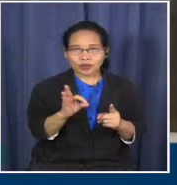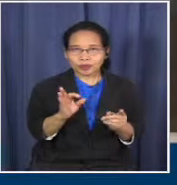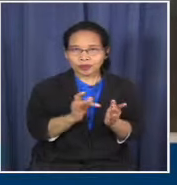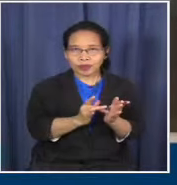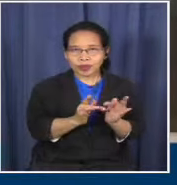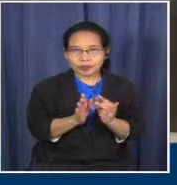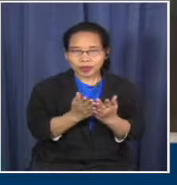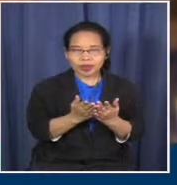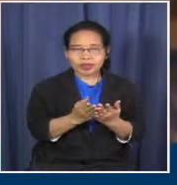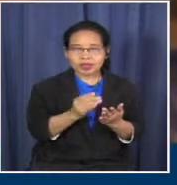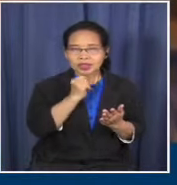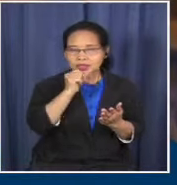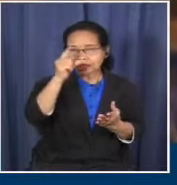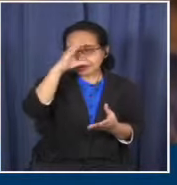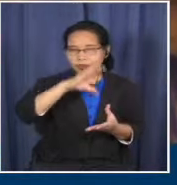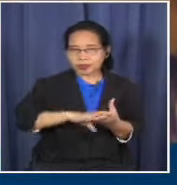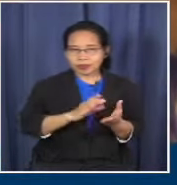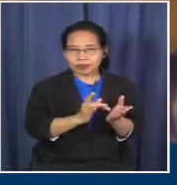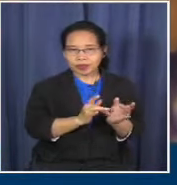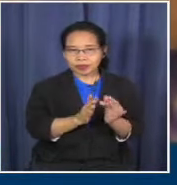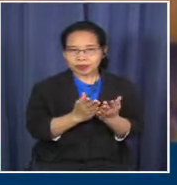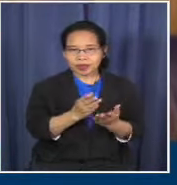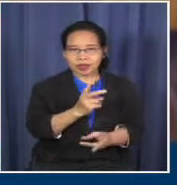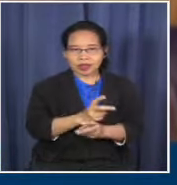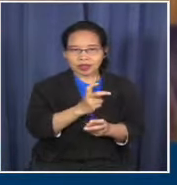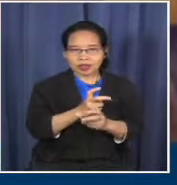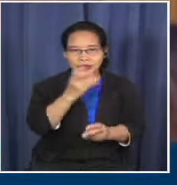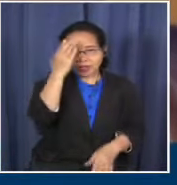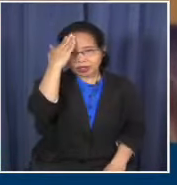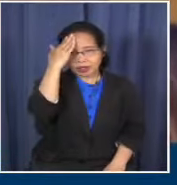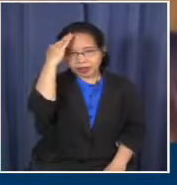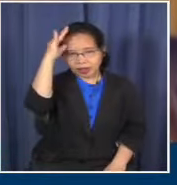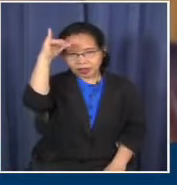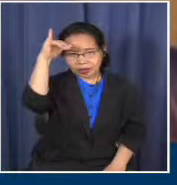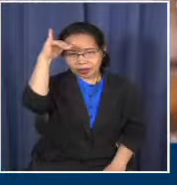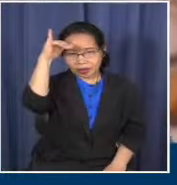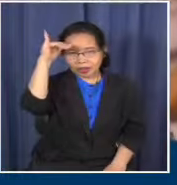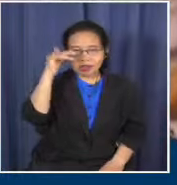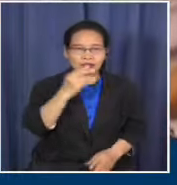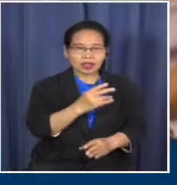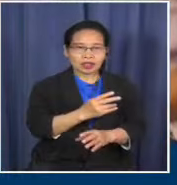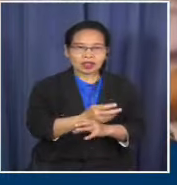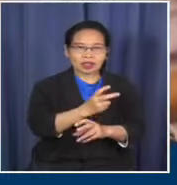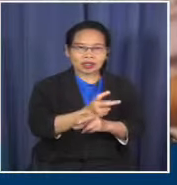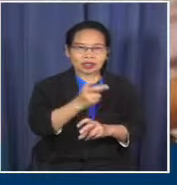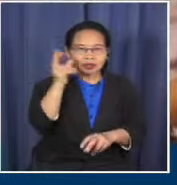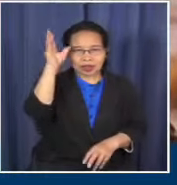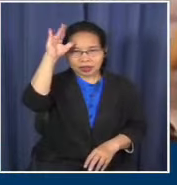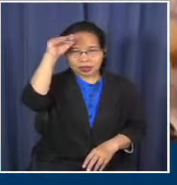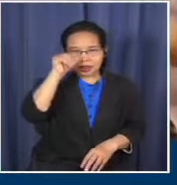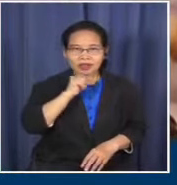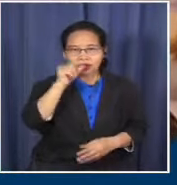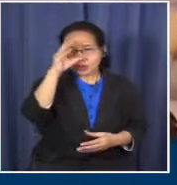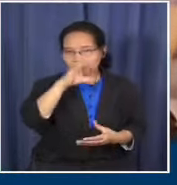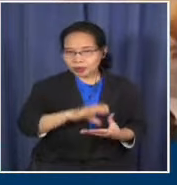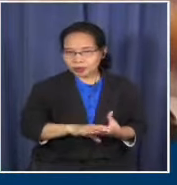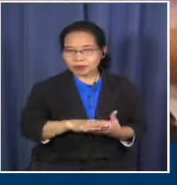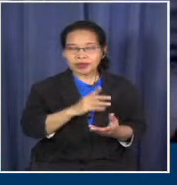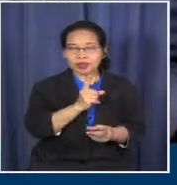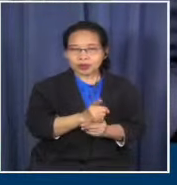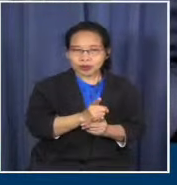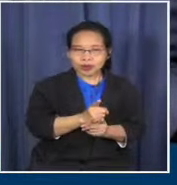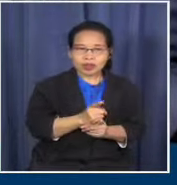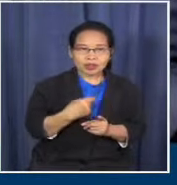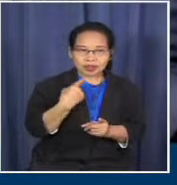Did you see those words of the Bible? If you don't believe in the Bible, then you're hard-headed. You are